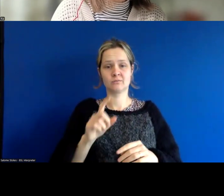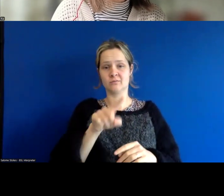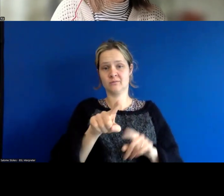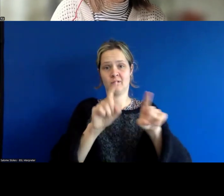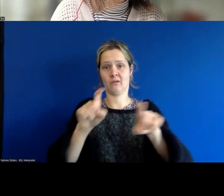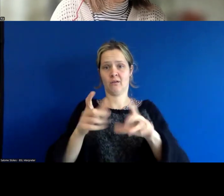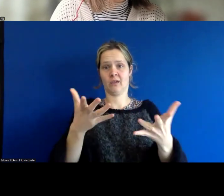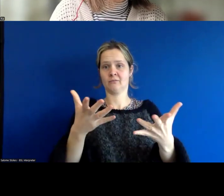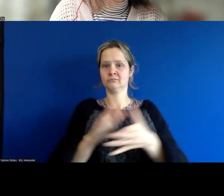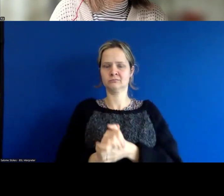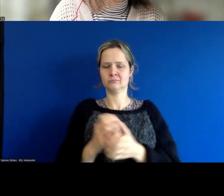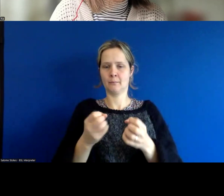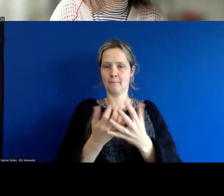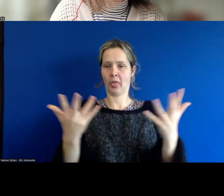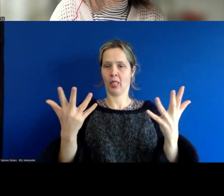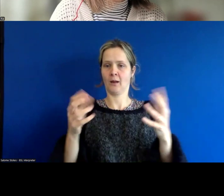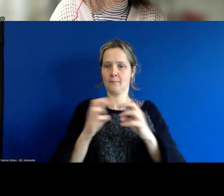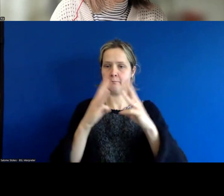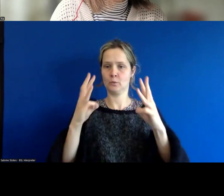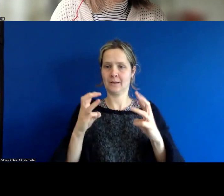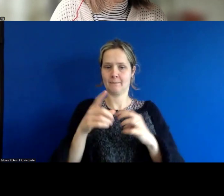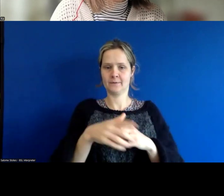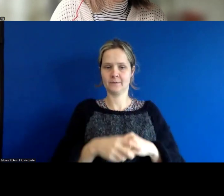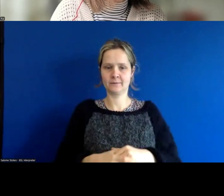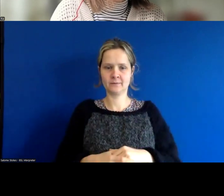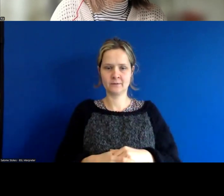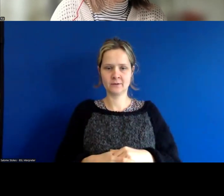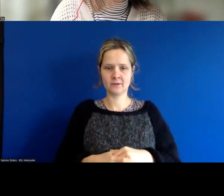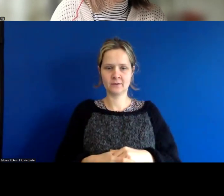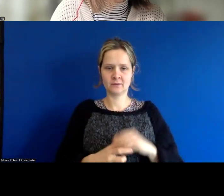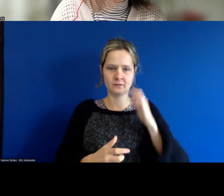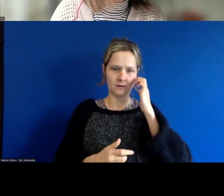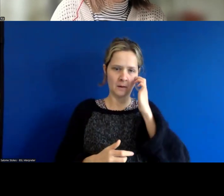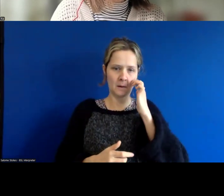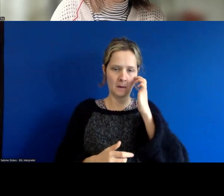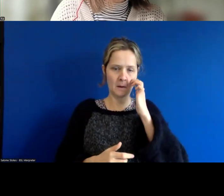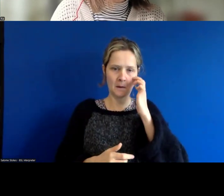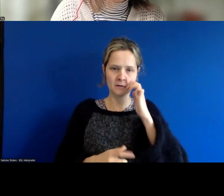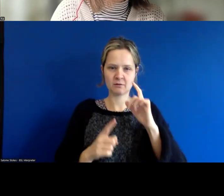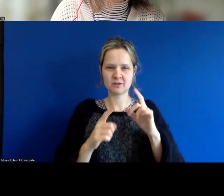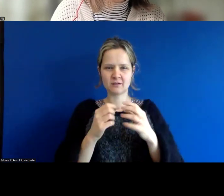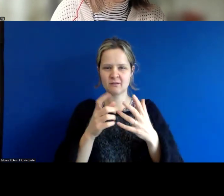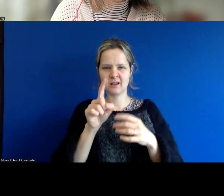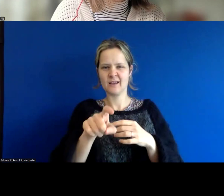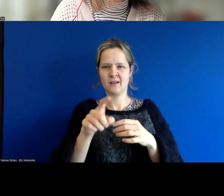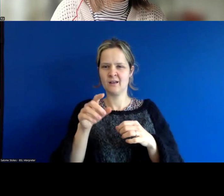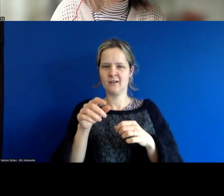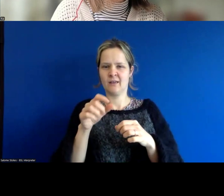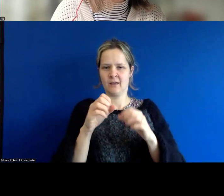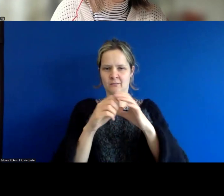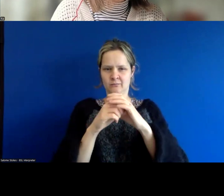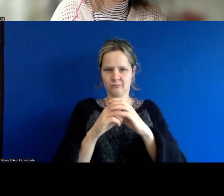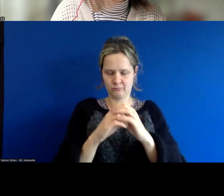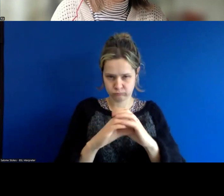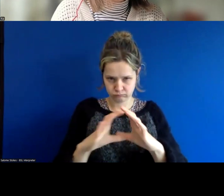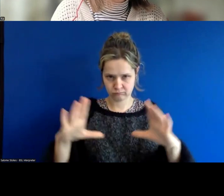accredited museums. These are little heat spots. It's a cluster of 4 markers there. So if you click that, it will then expand